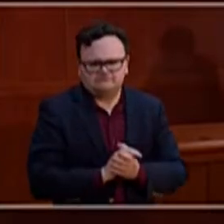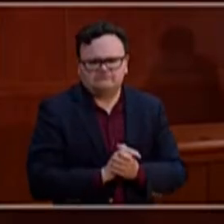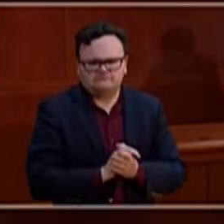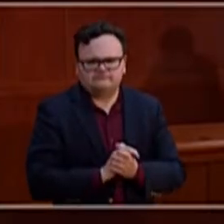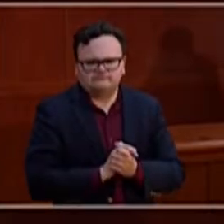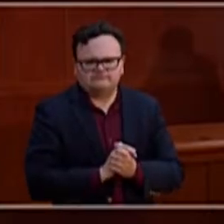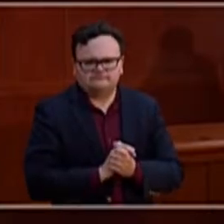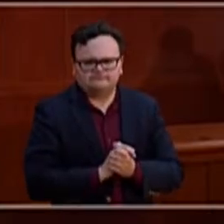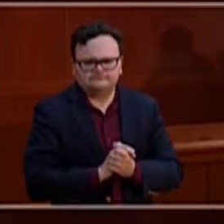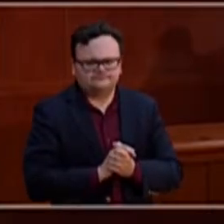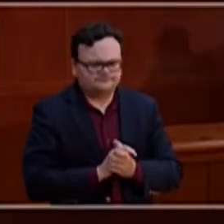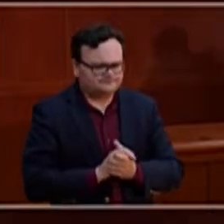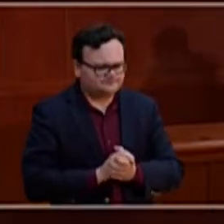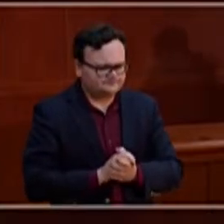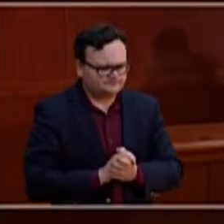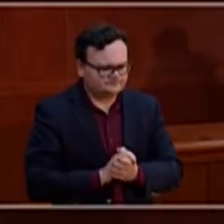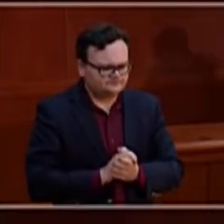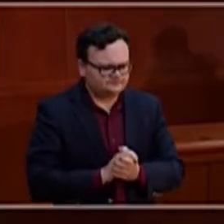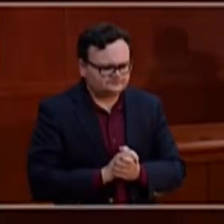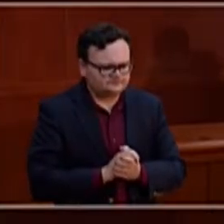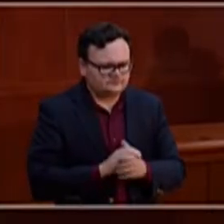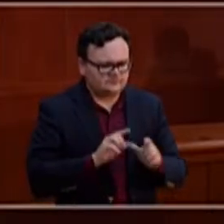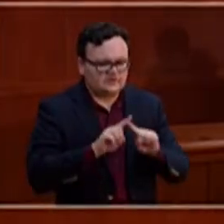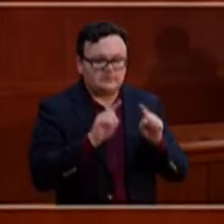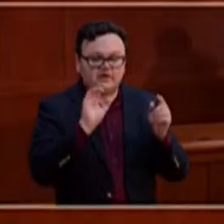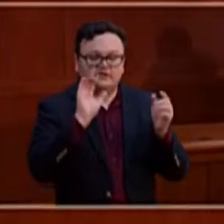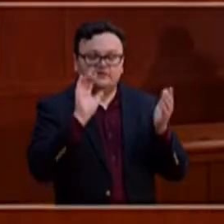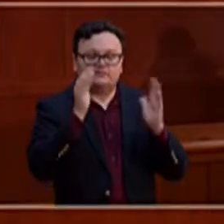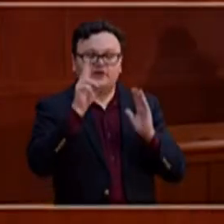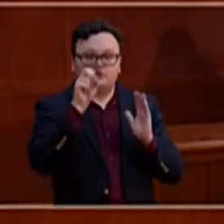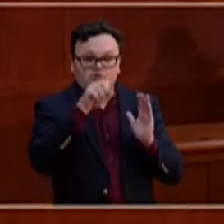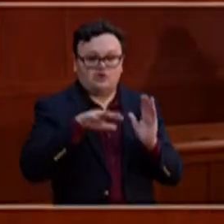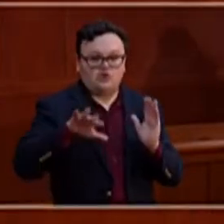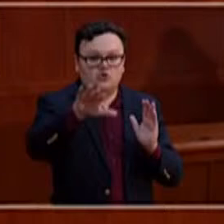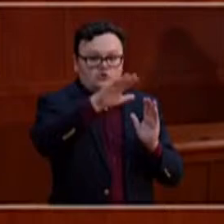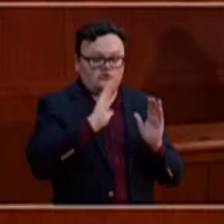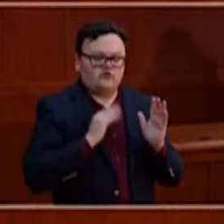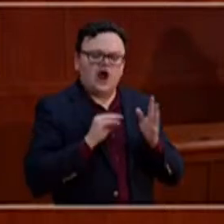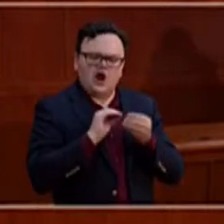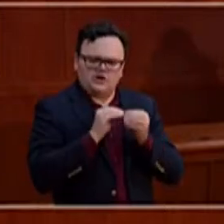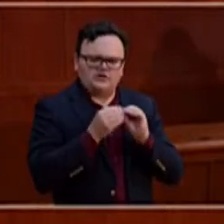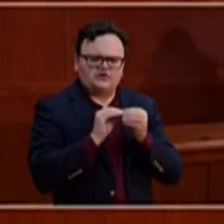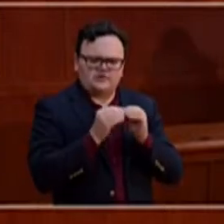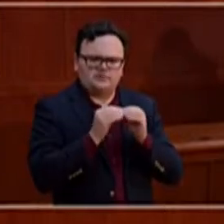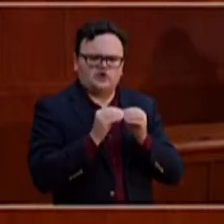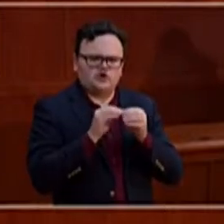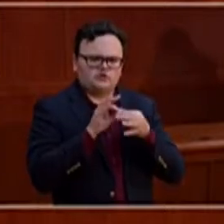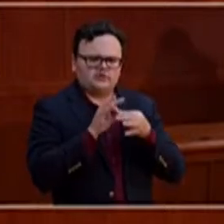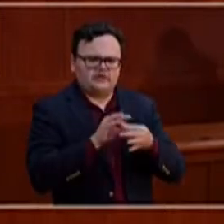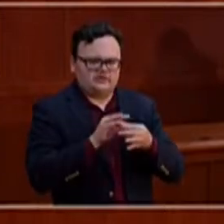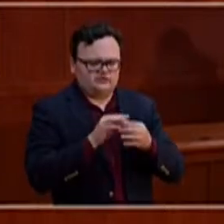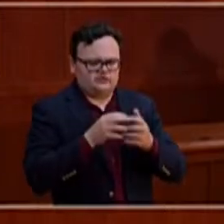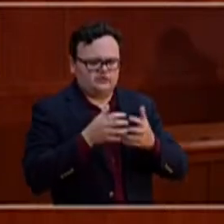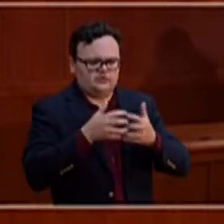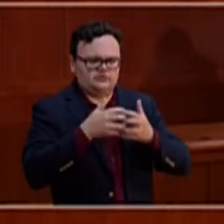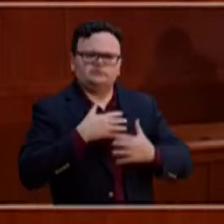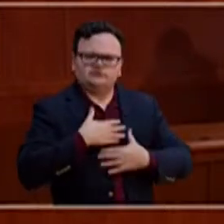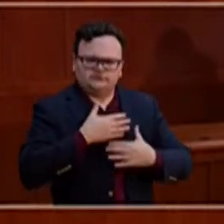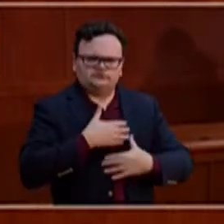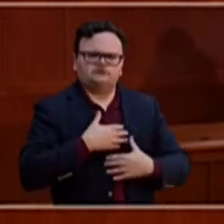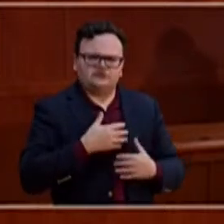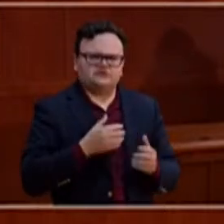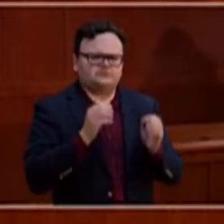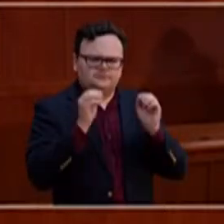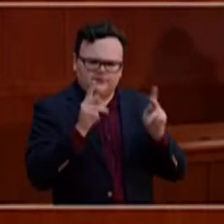good national rate. Yep. Dr. Brady, you want to weigh in on any of the standard of care, any of the treatments we're